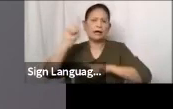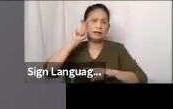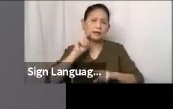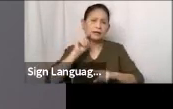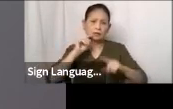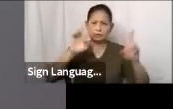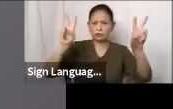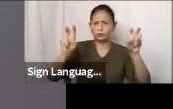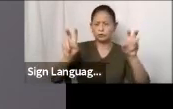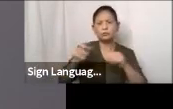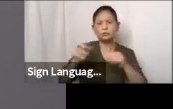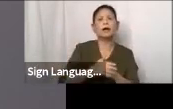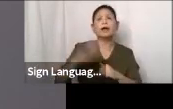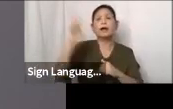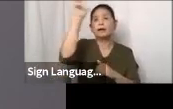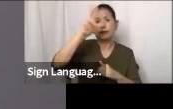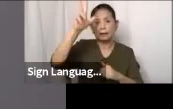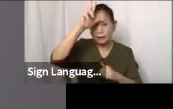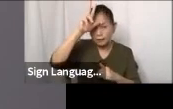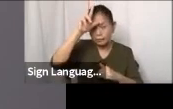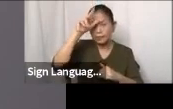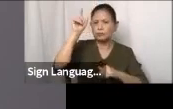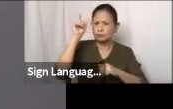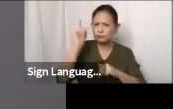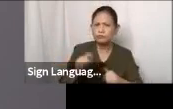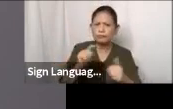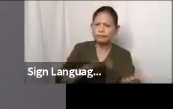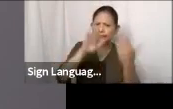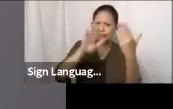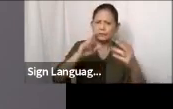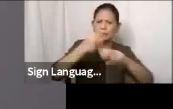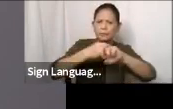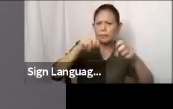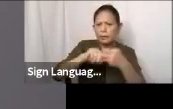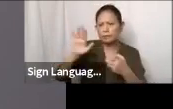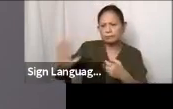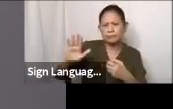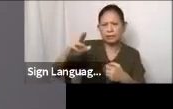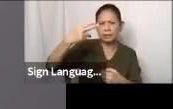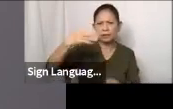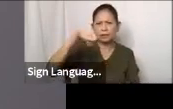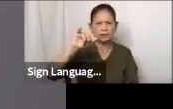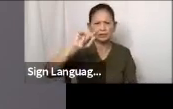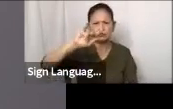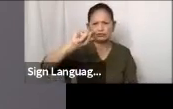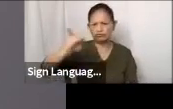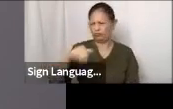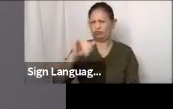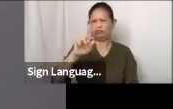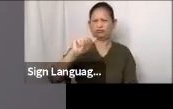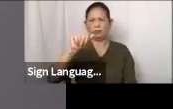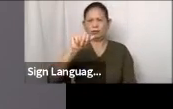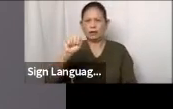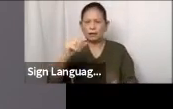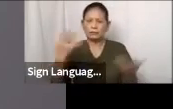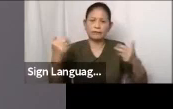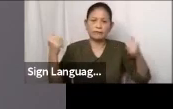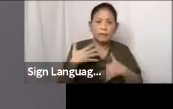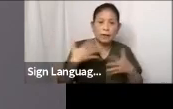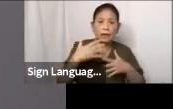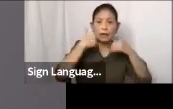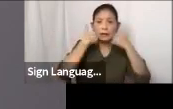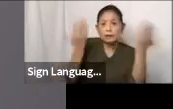Center and state governments should seriously address the problems being faced by hijras or transgenders, such as fear, shame,